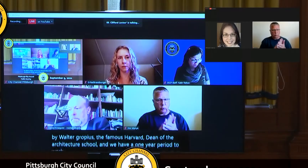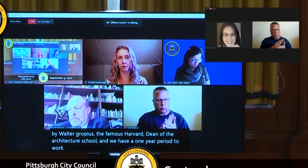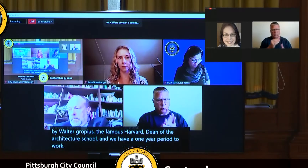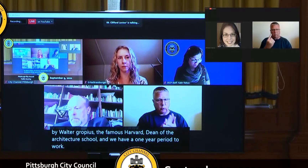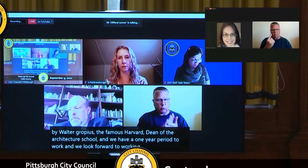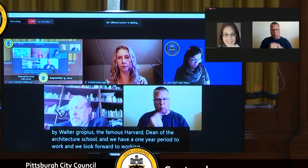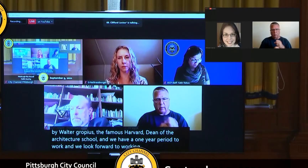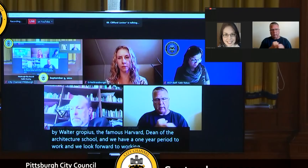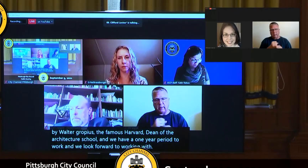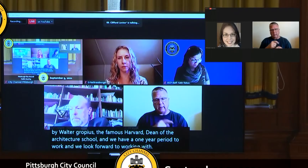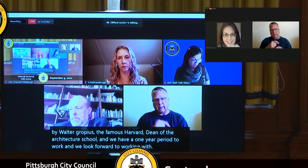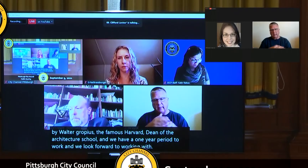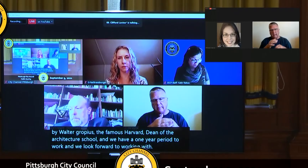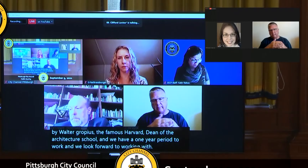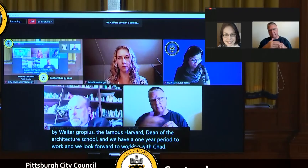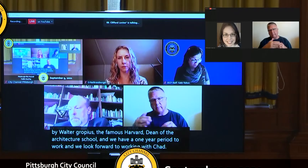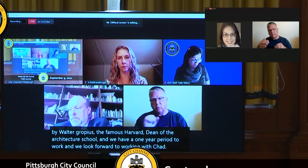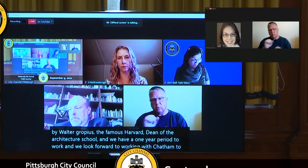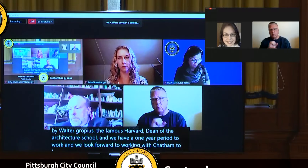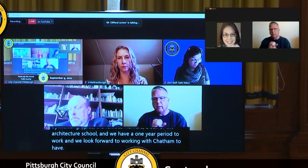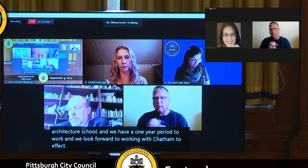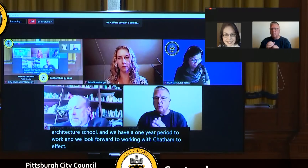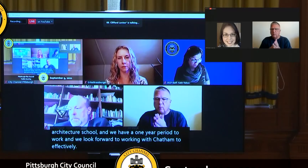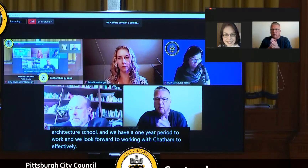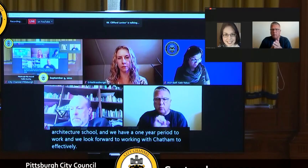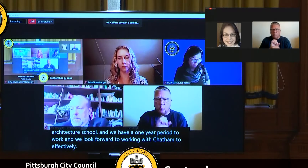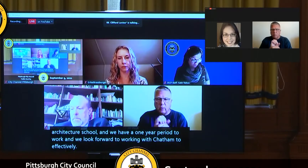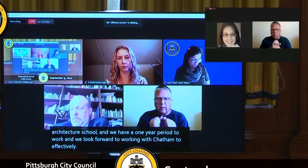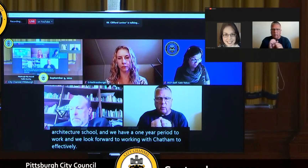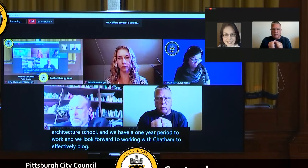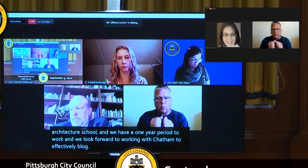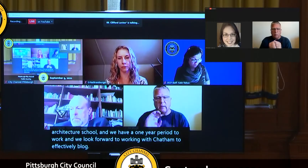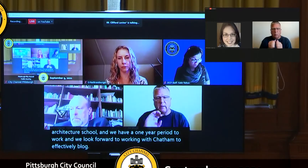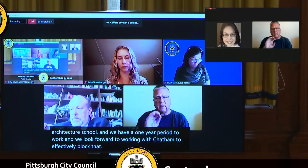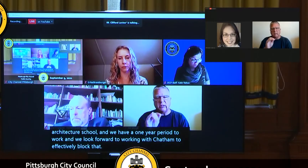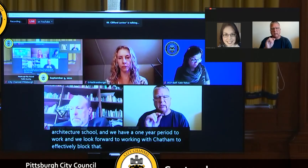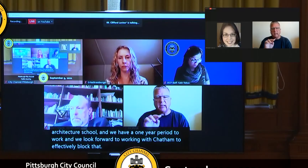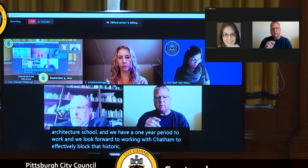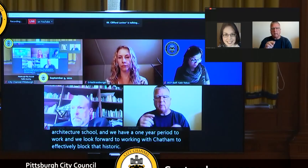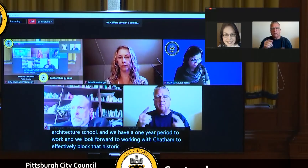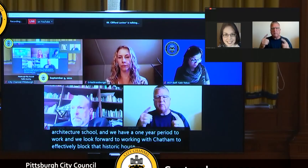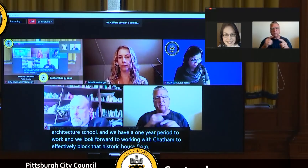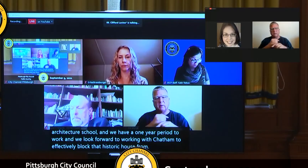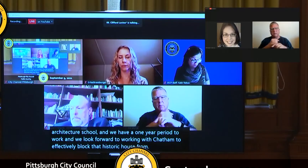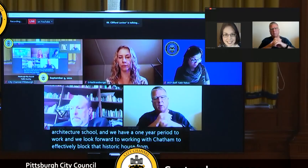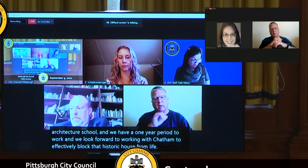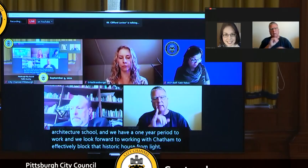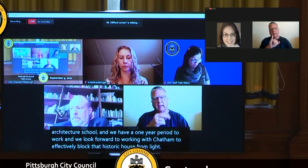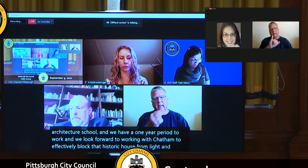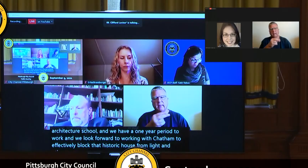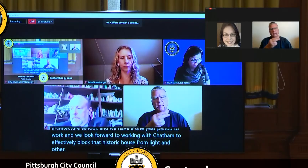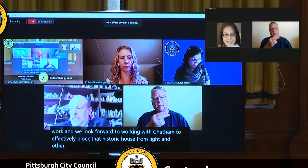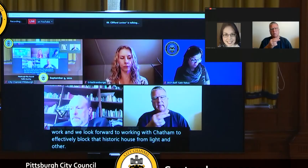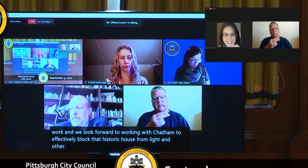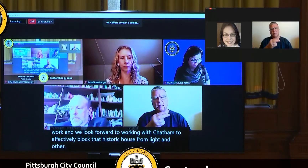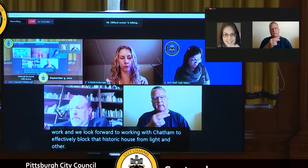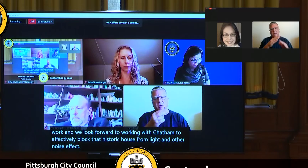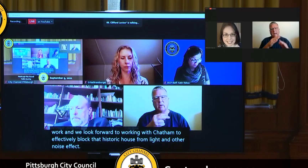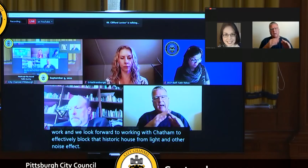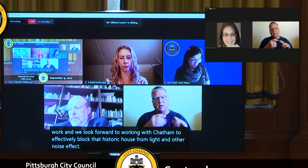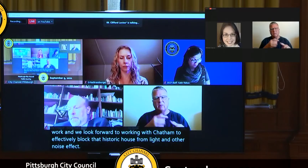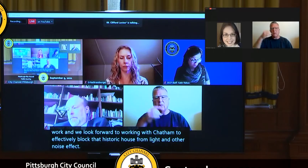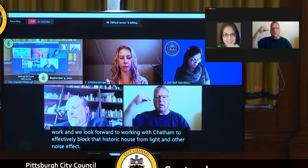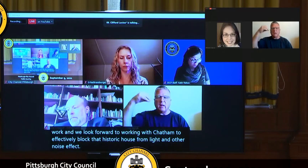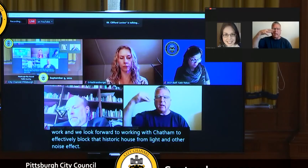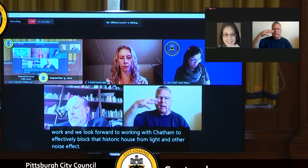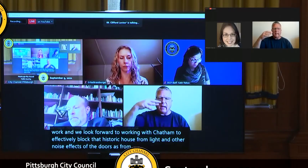working with Chatham to effectively block that historic house from light and other noise effects of the dorms. As